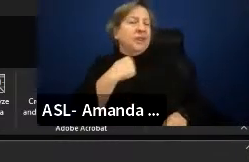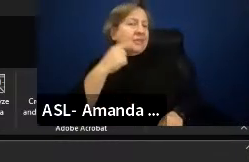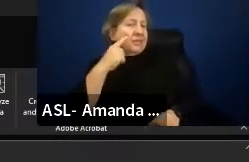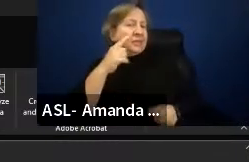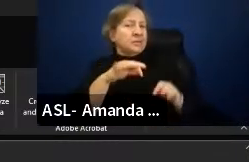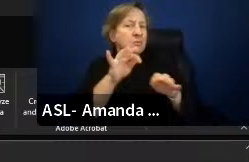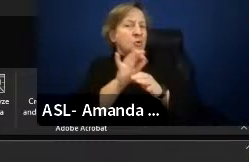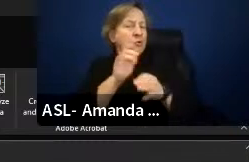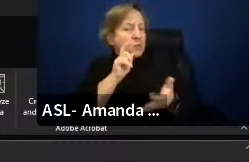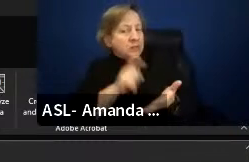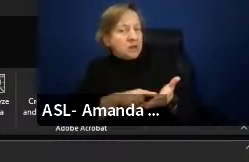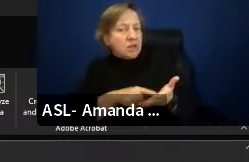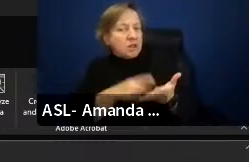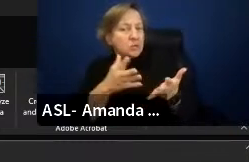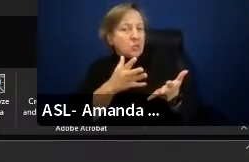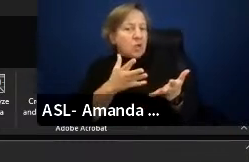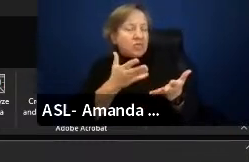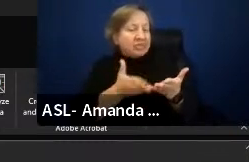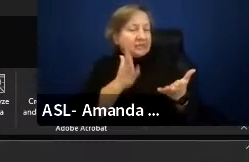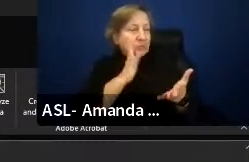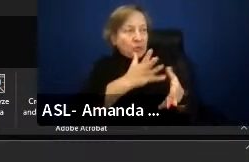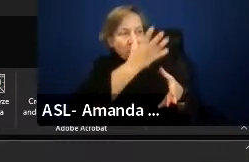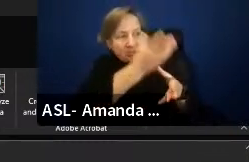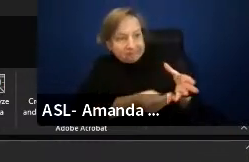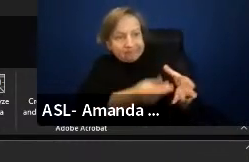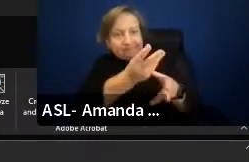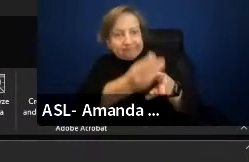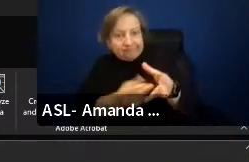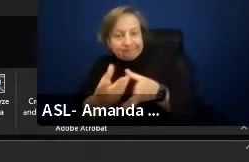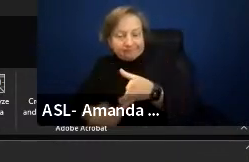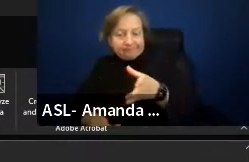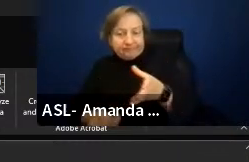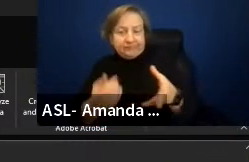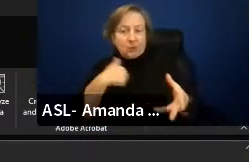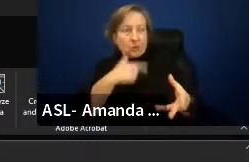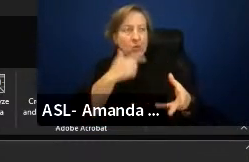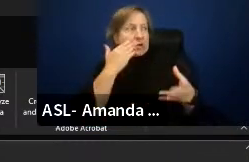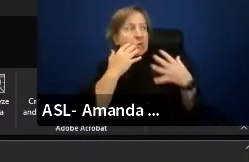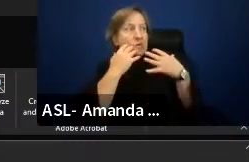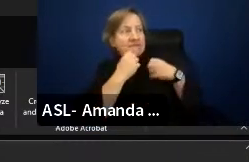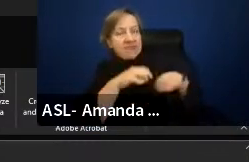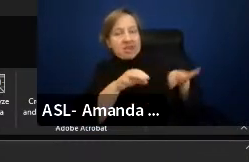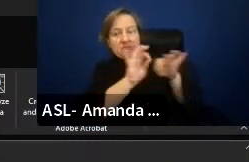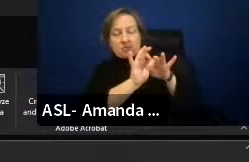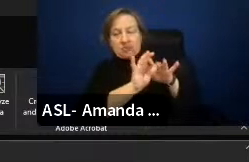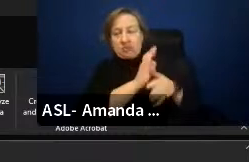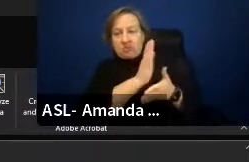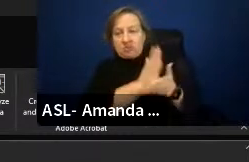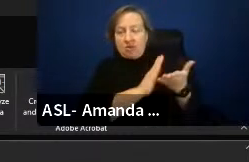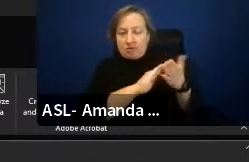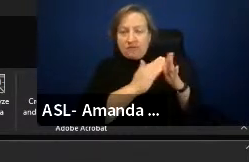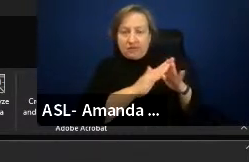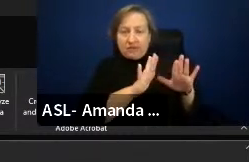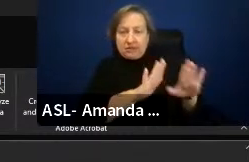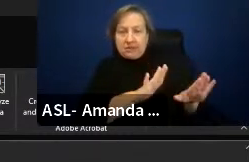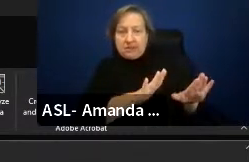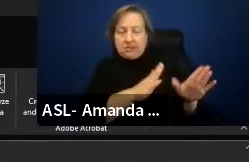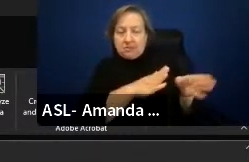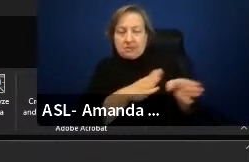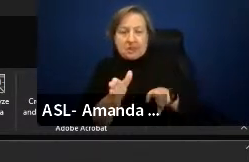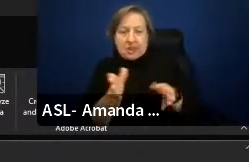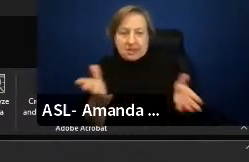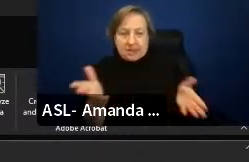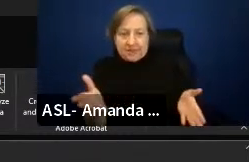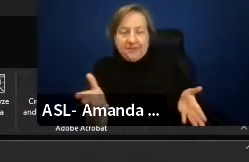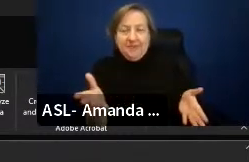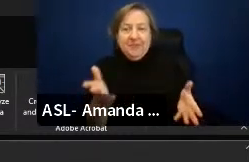acknowledge the things that are going away and that are, we know are valuable. This is part of the city's, you know, plan, you know,